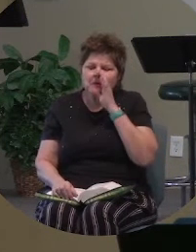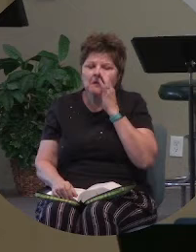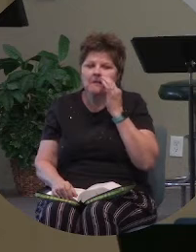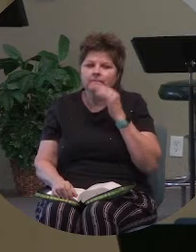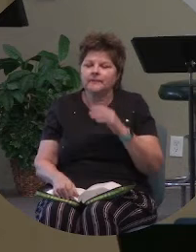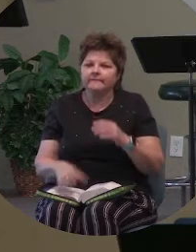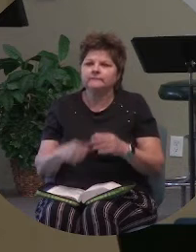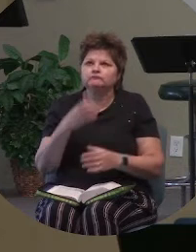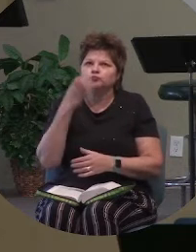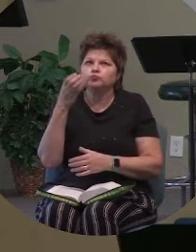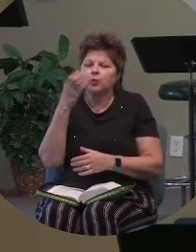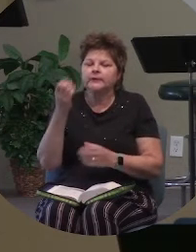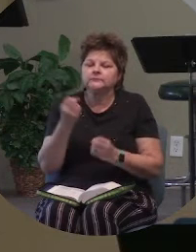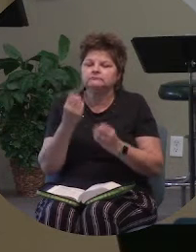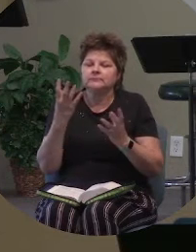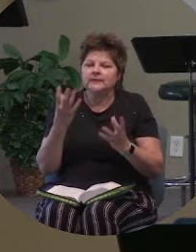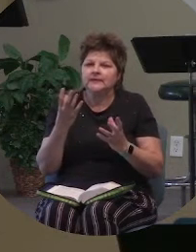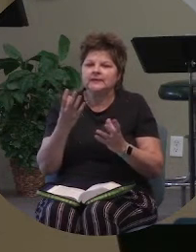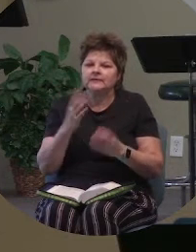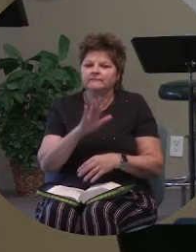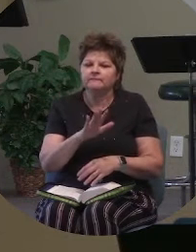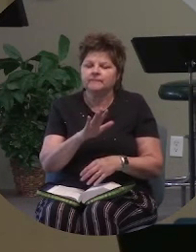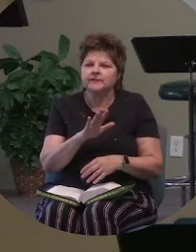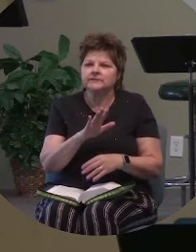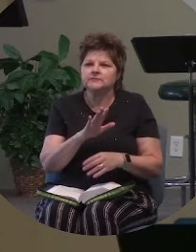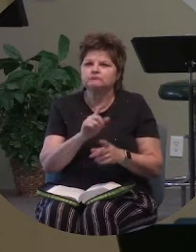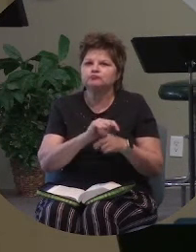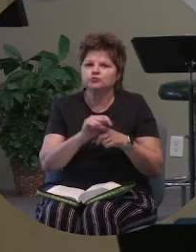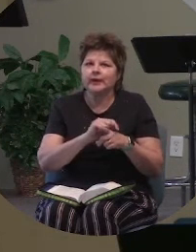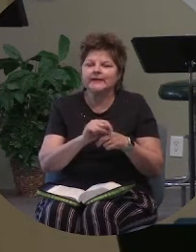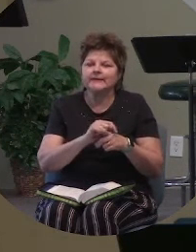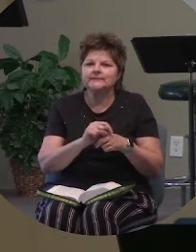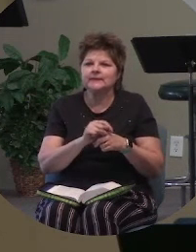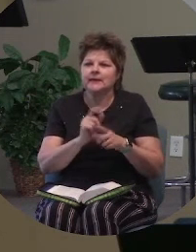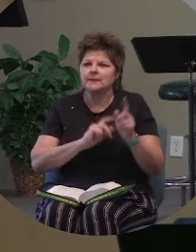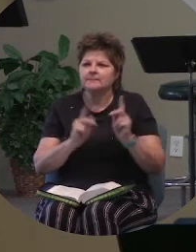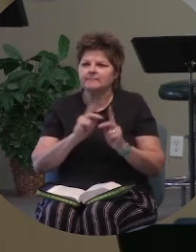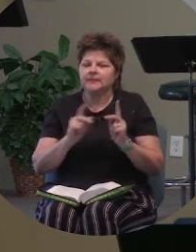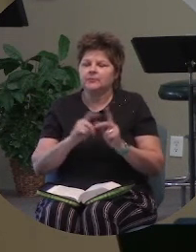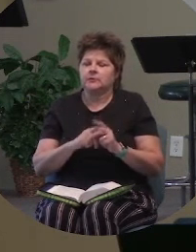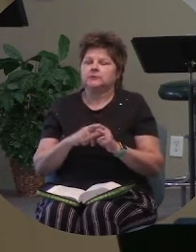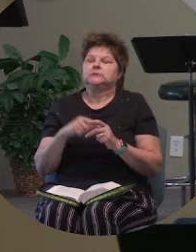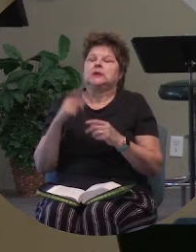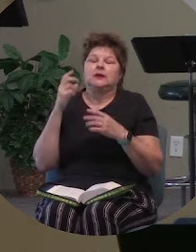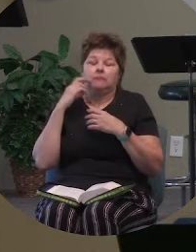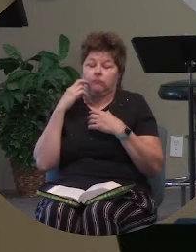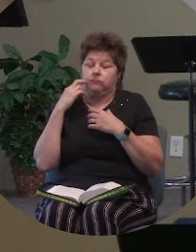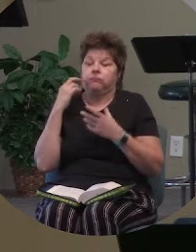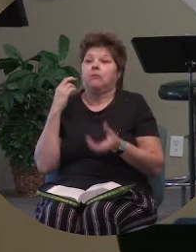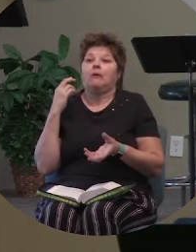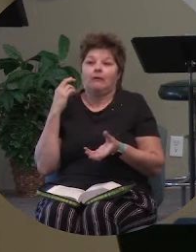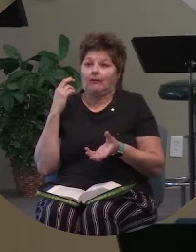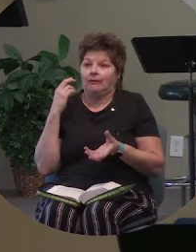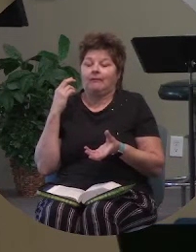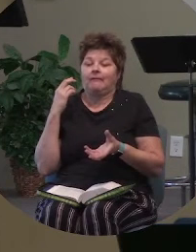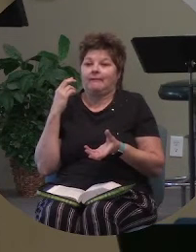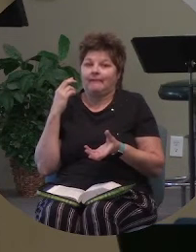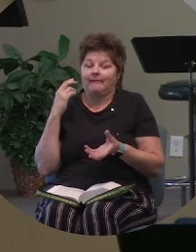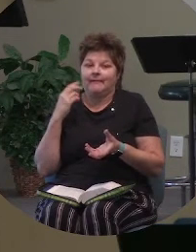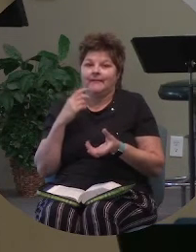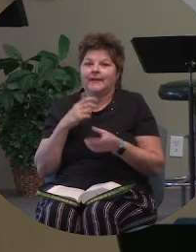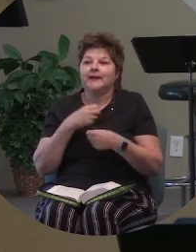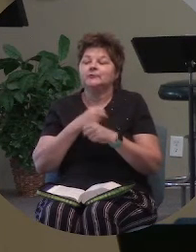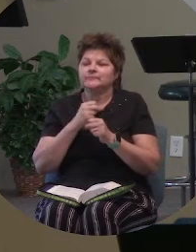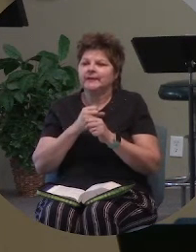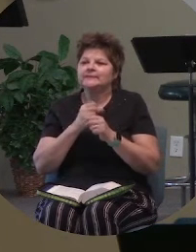watched several of his trainings, and people are just in awe. And he always makes